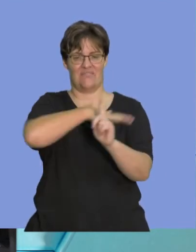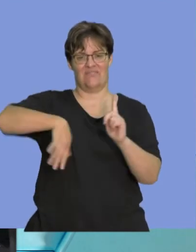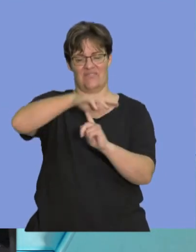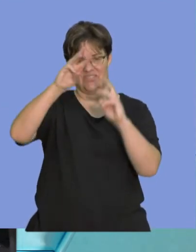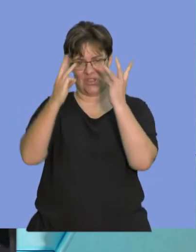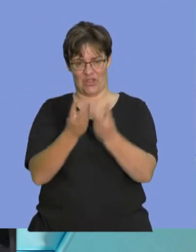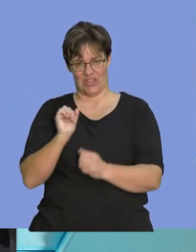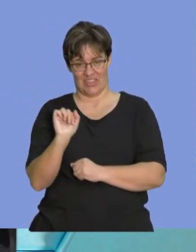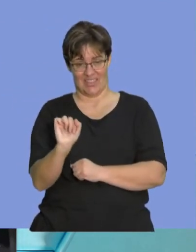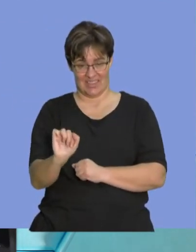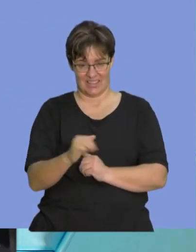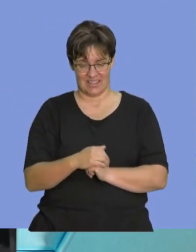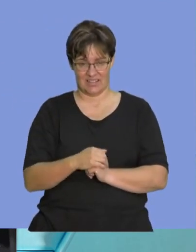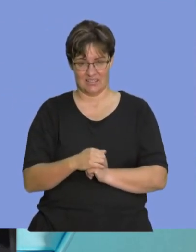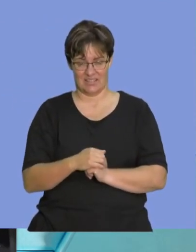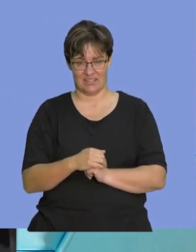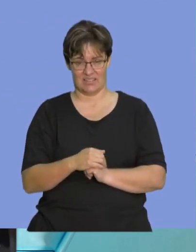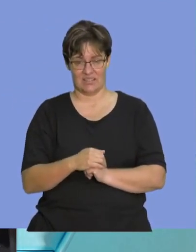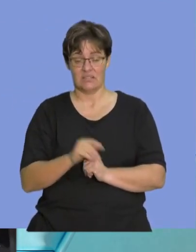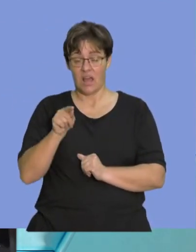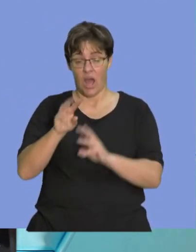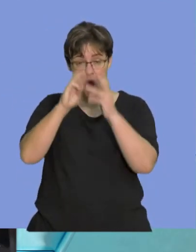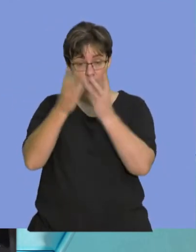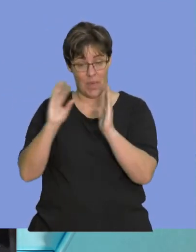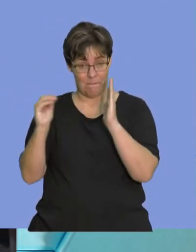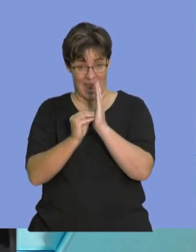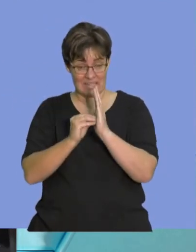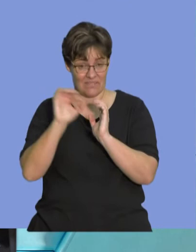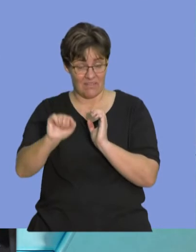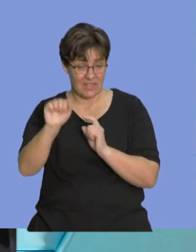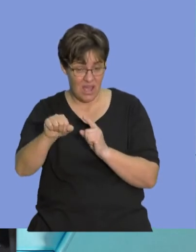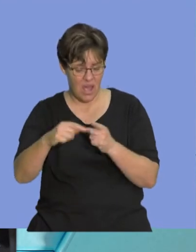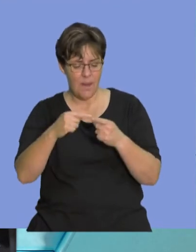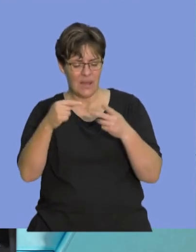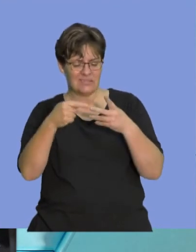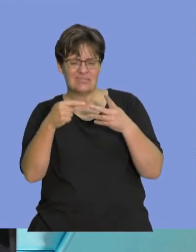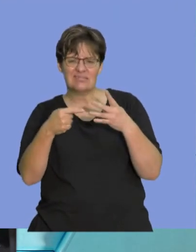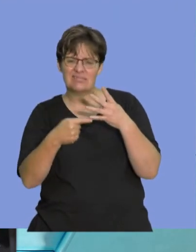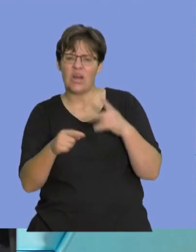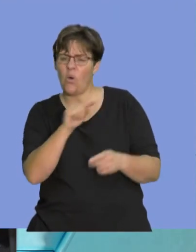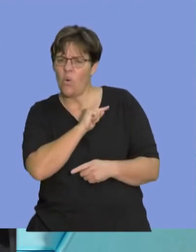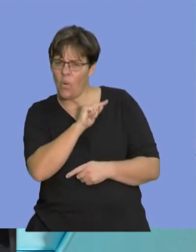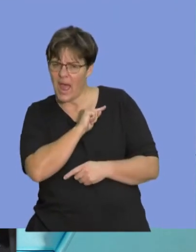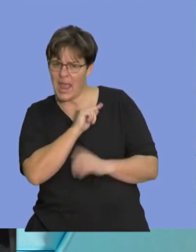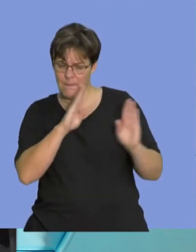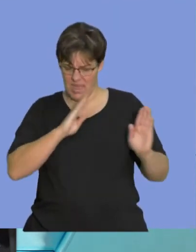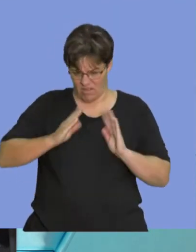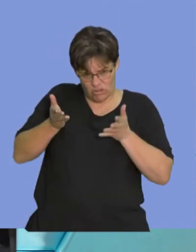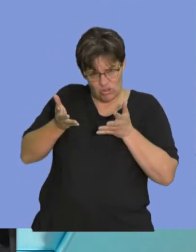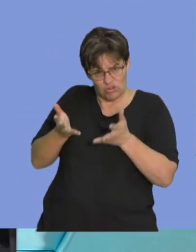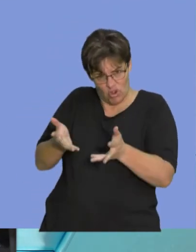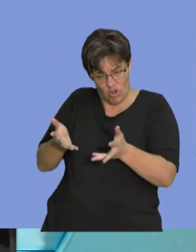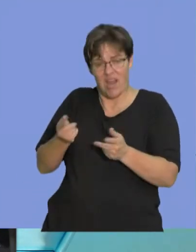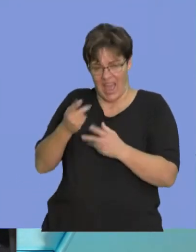of the Earth's magnetic field, okay? So not only is the Earth a magnet, but there is a significance or a reason